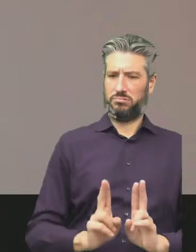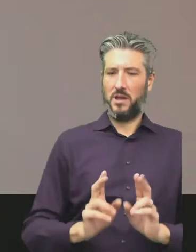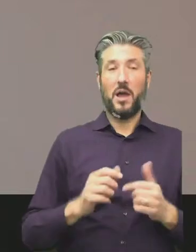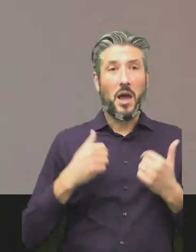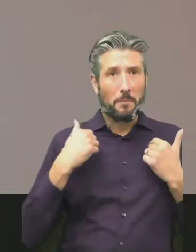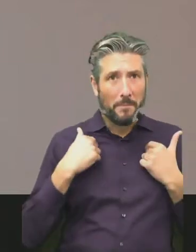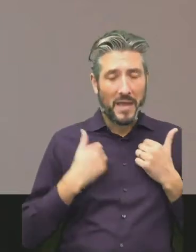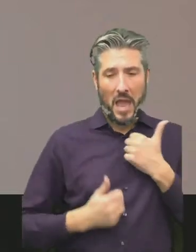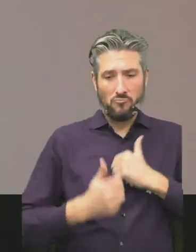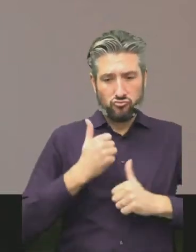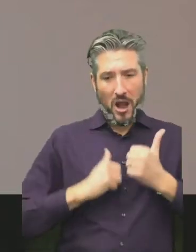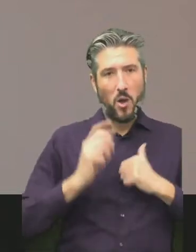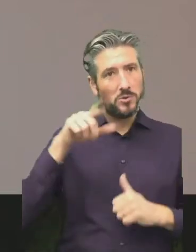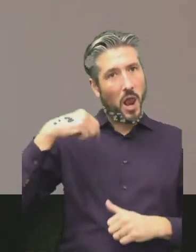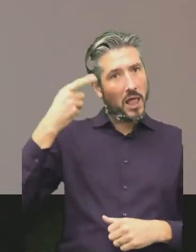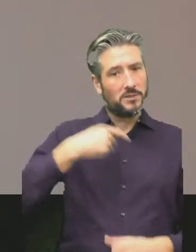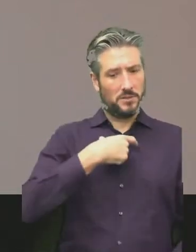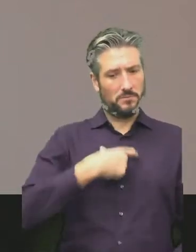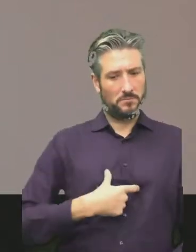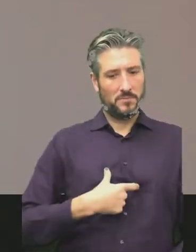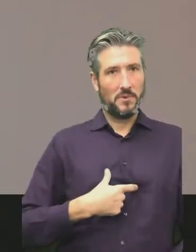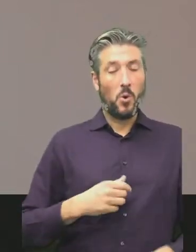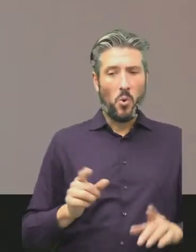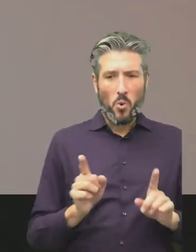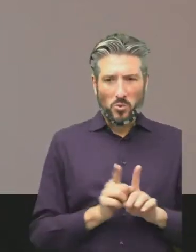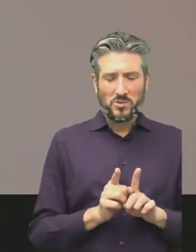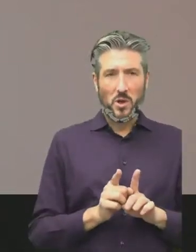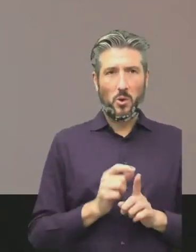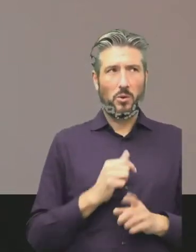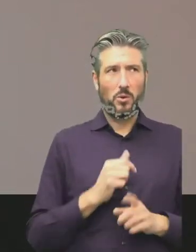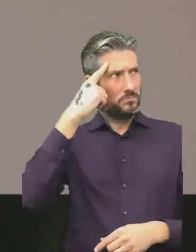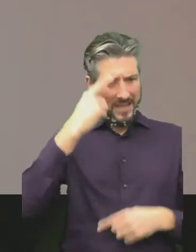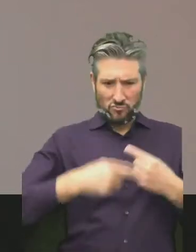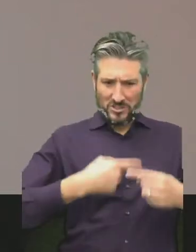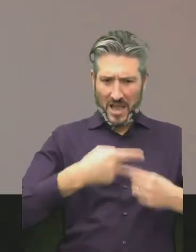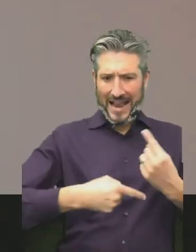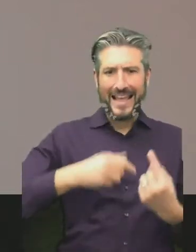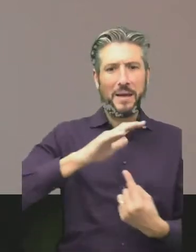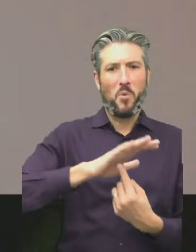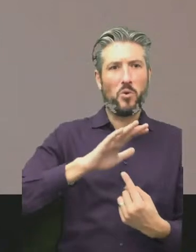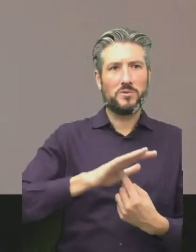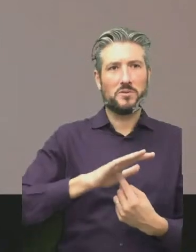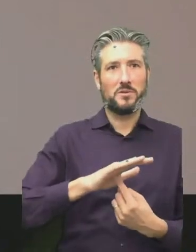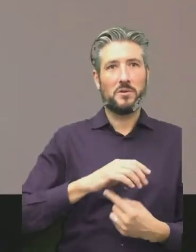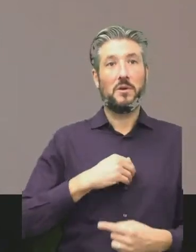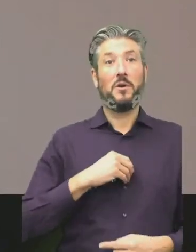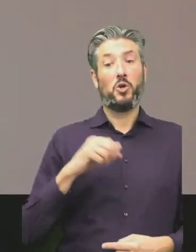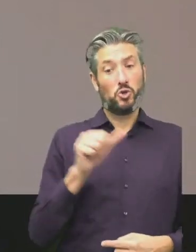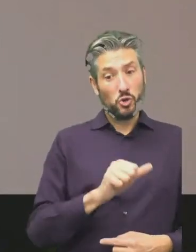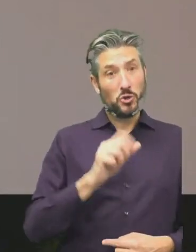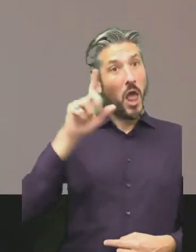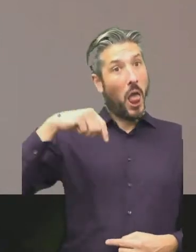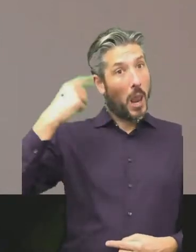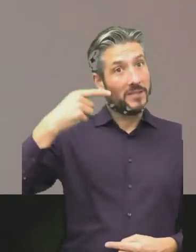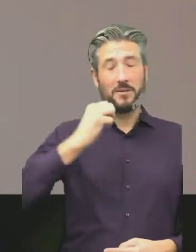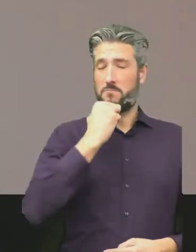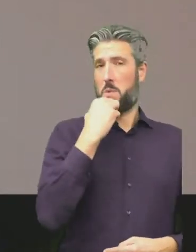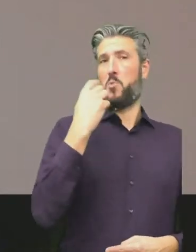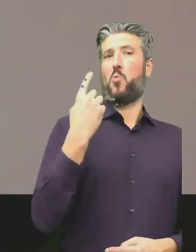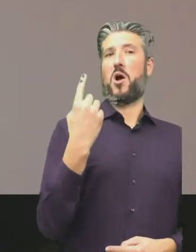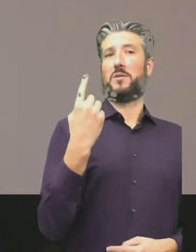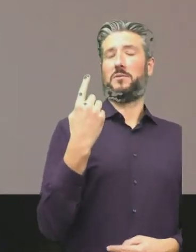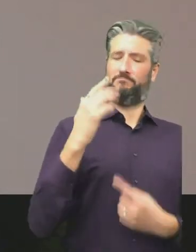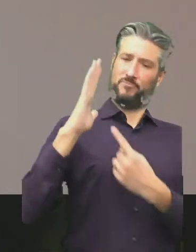frankly appalled and embarrassed by. London should be aiming to be a national leader in this area, but instead we are languishing at the bottom of the